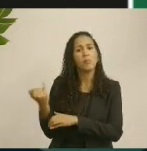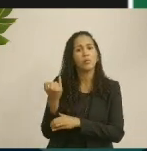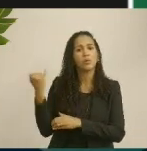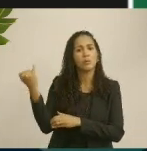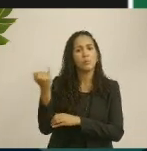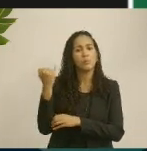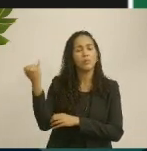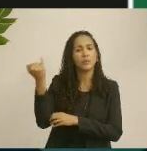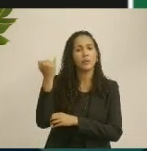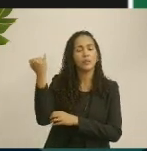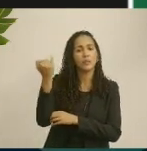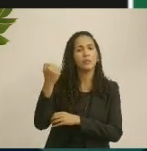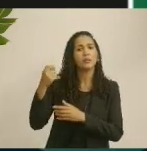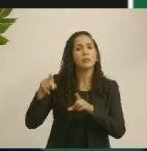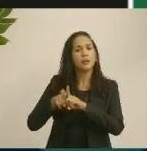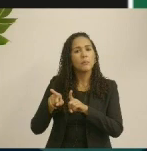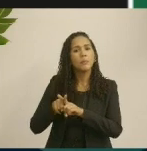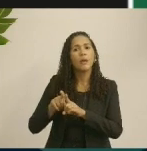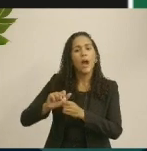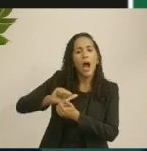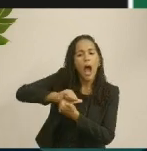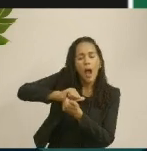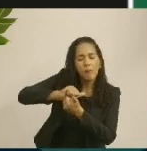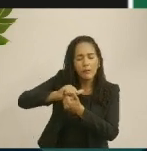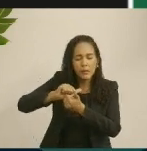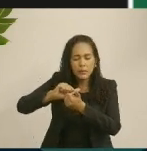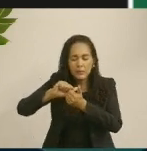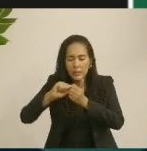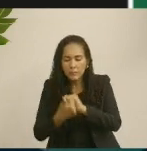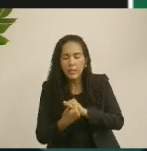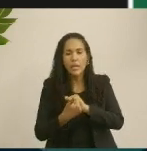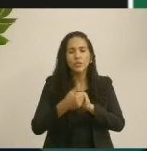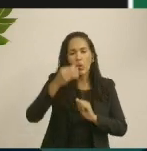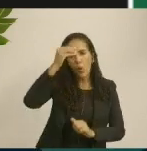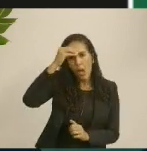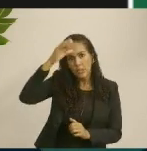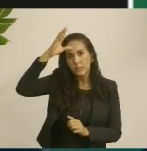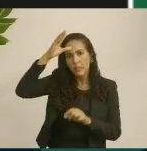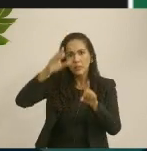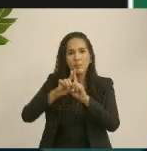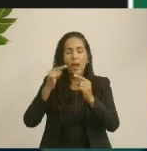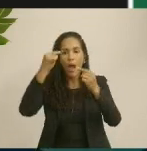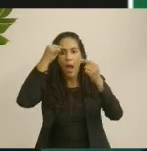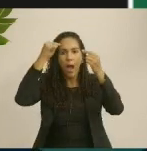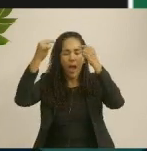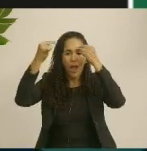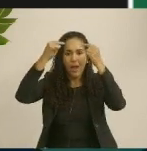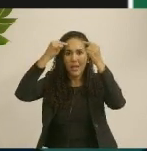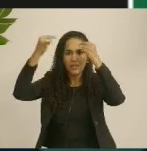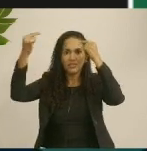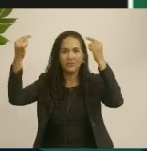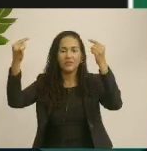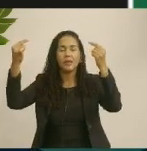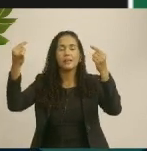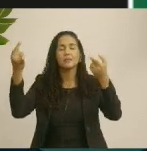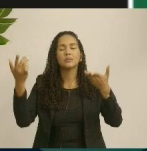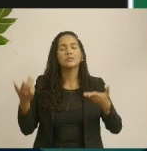our knowledge, that creativity to become more business